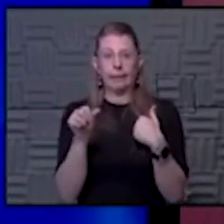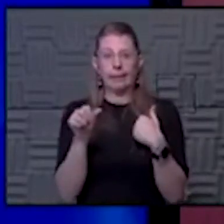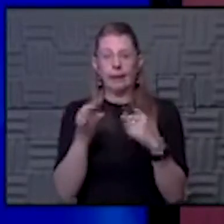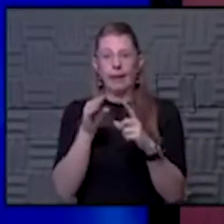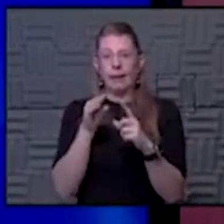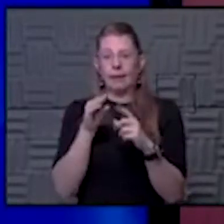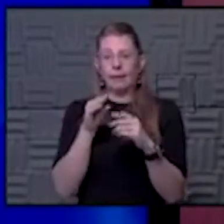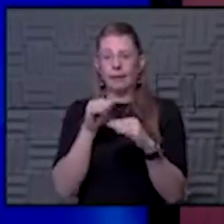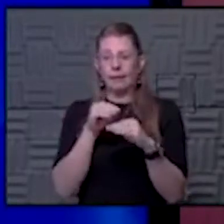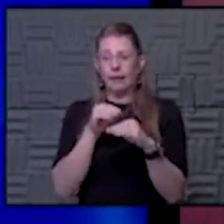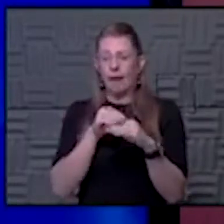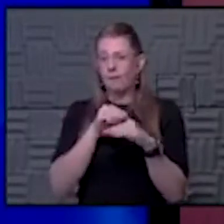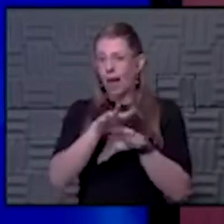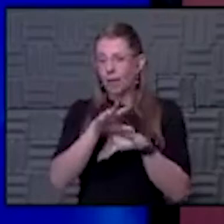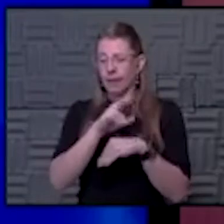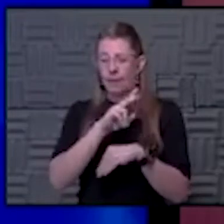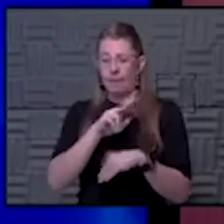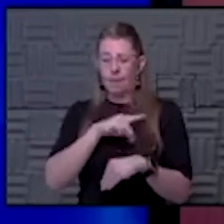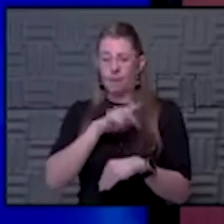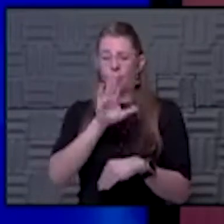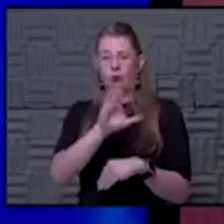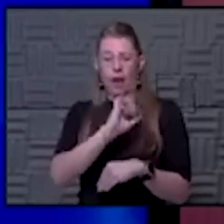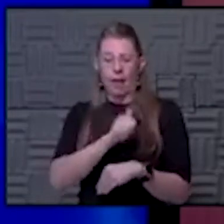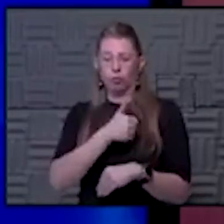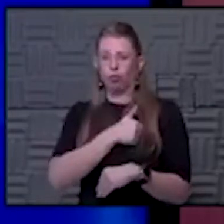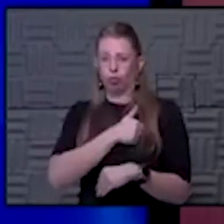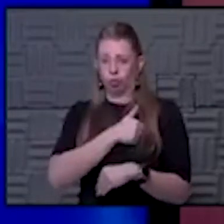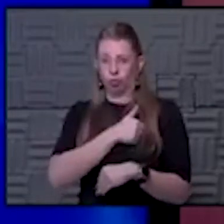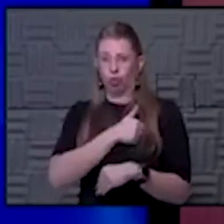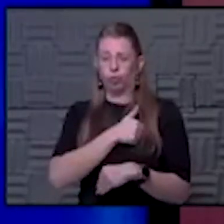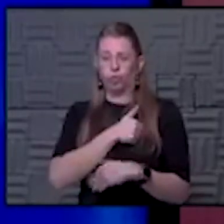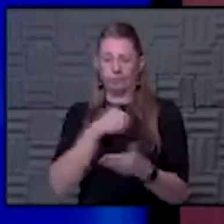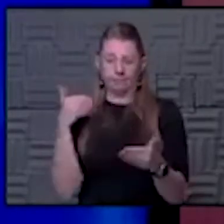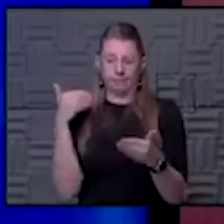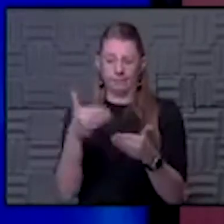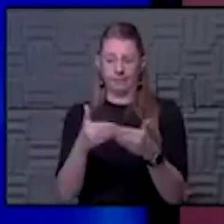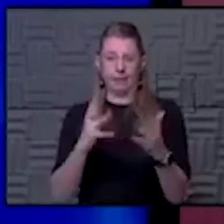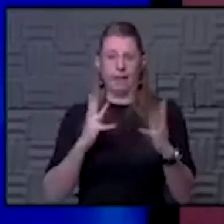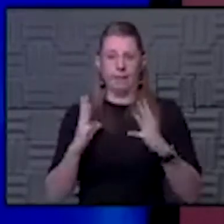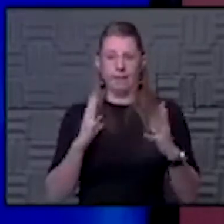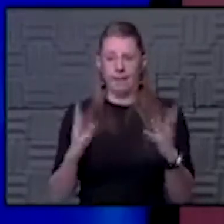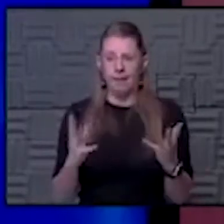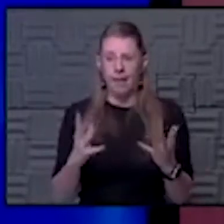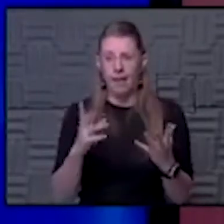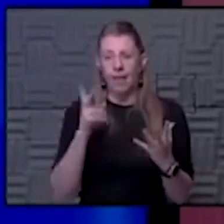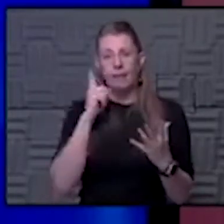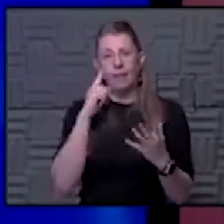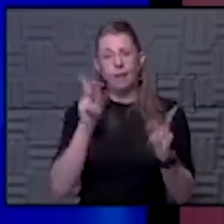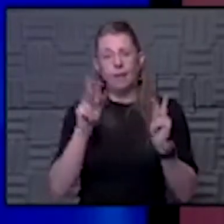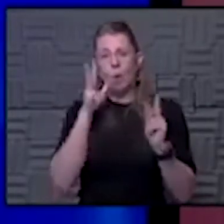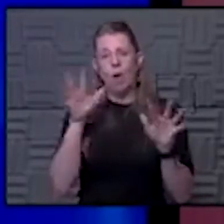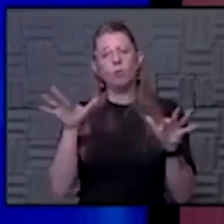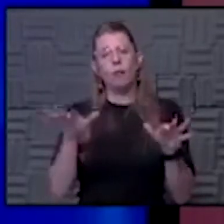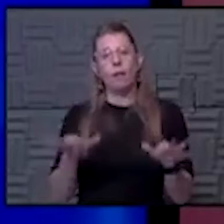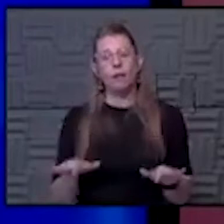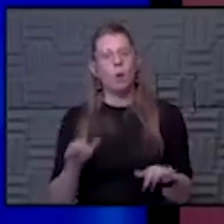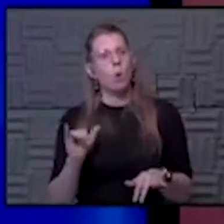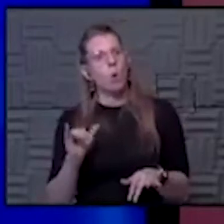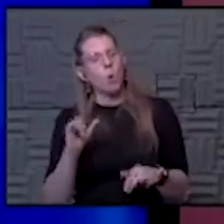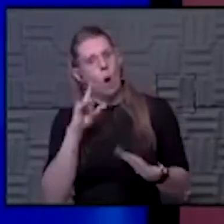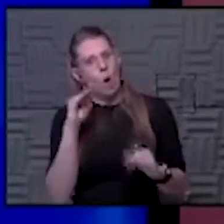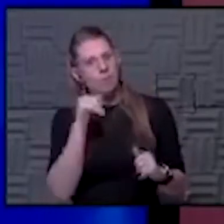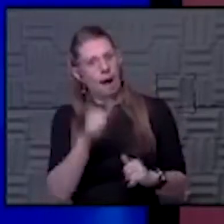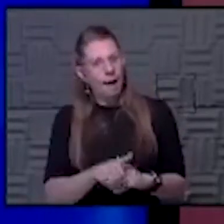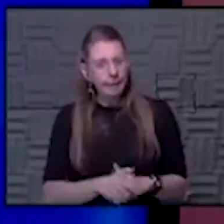effect on people's attitudes or anything coming up to the Christmas holidays? Do you think people will relax? Oh, I hope